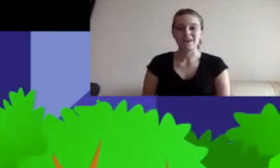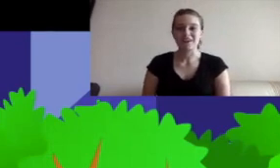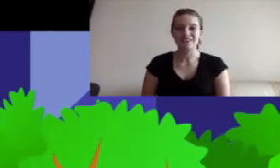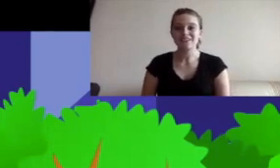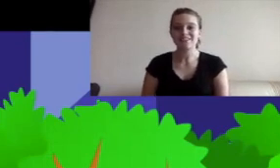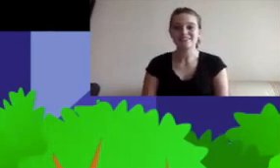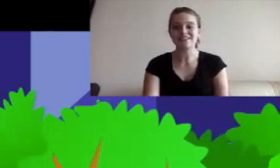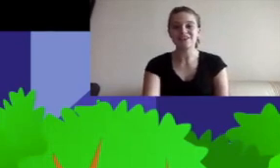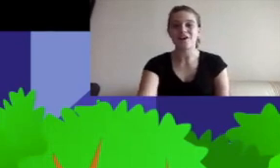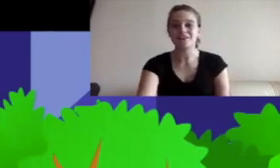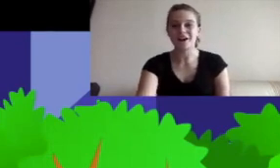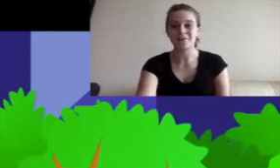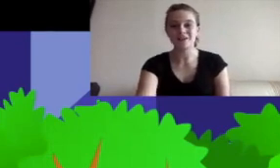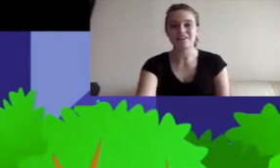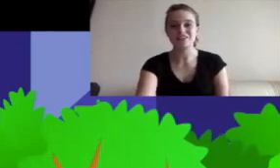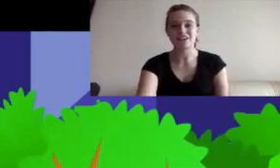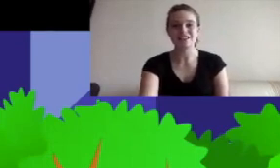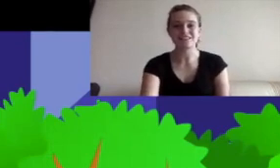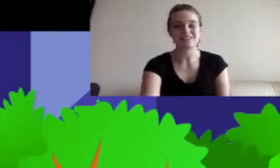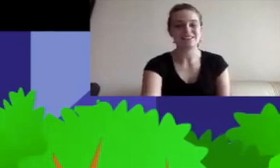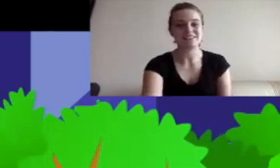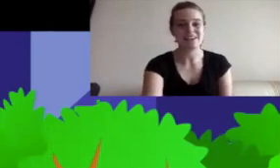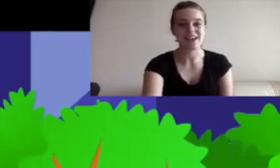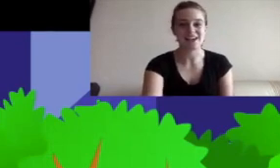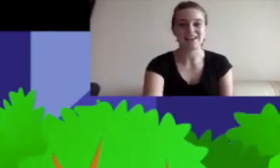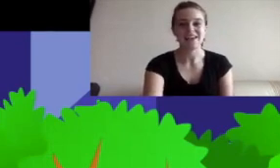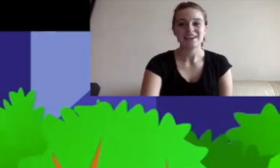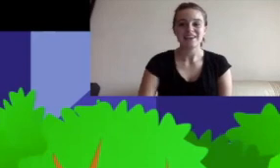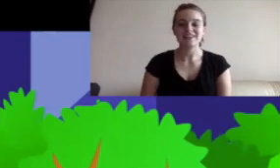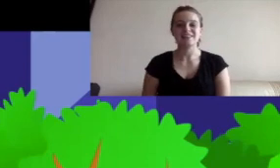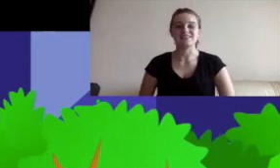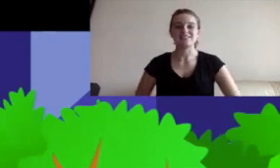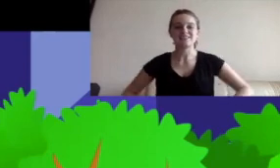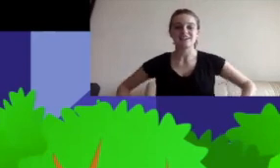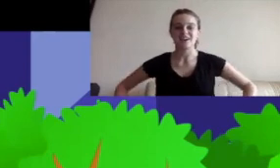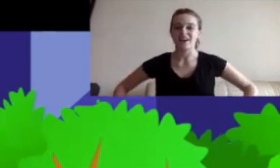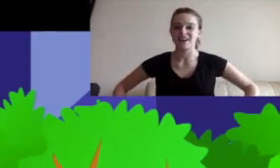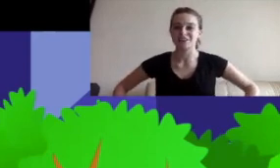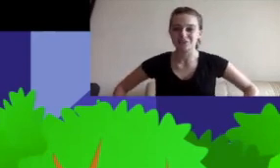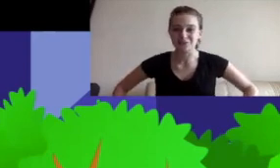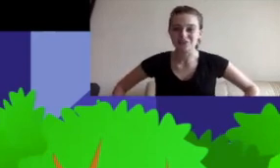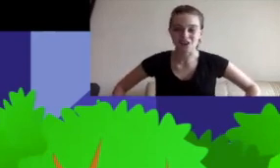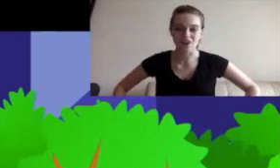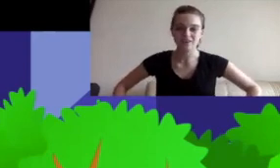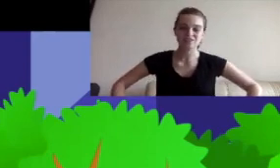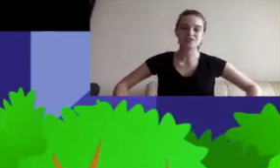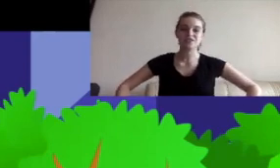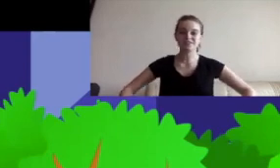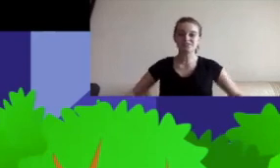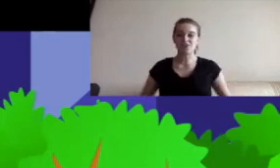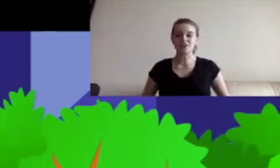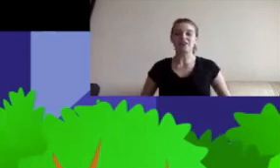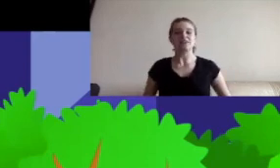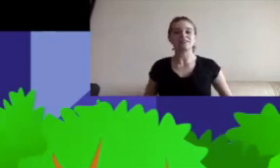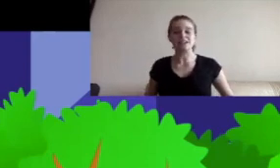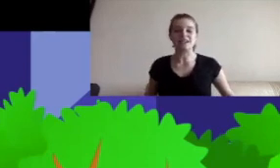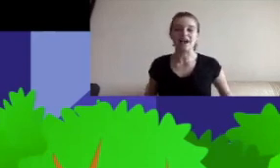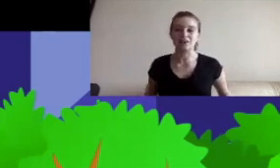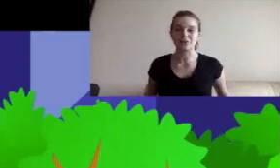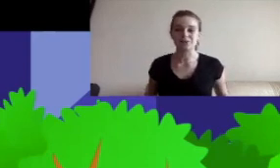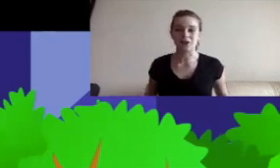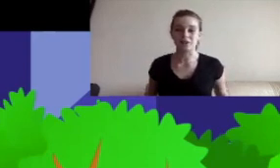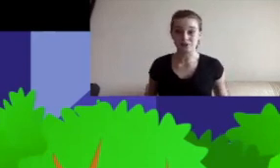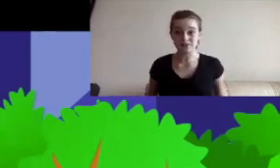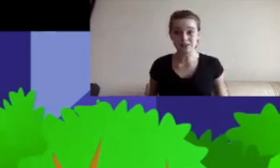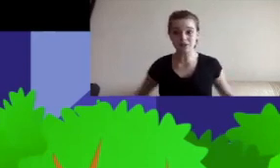okay the next thing on our agenda today is a new song so this song is an